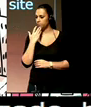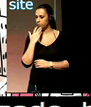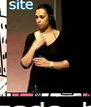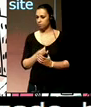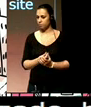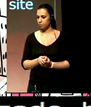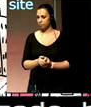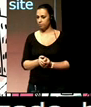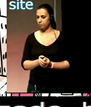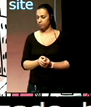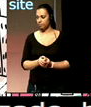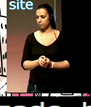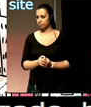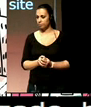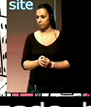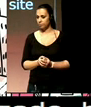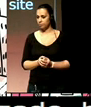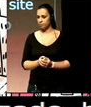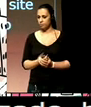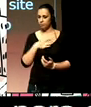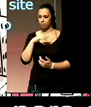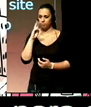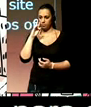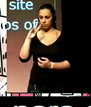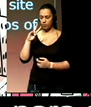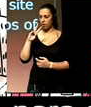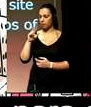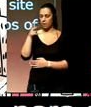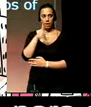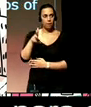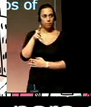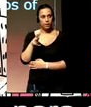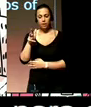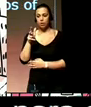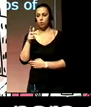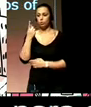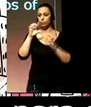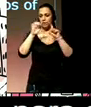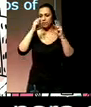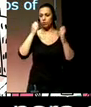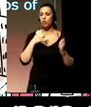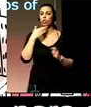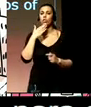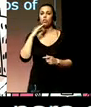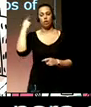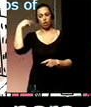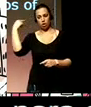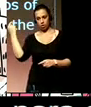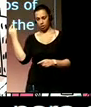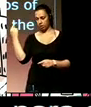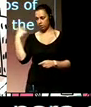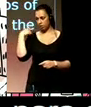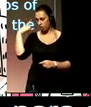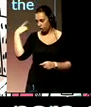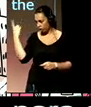can look at videos of, and particularly an institution in London called the Institute of Engineers has done a